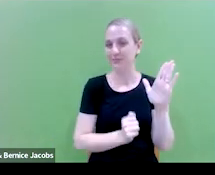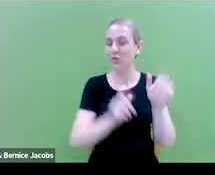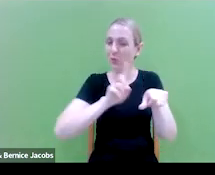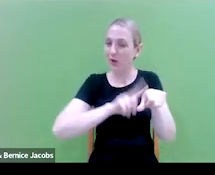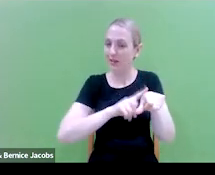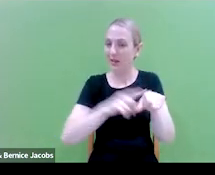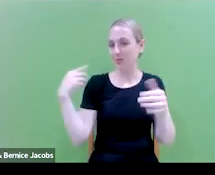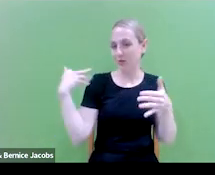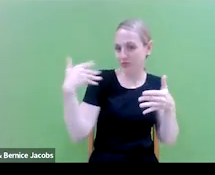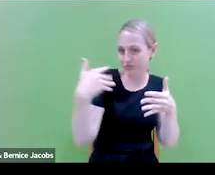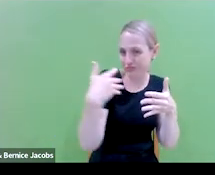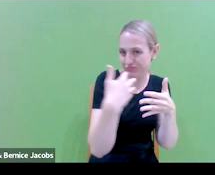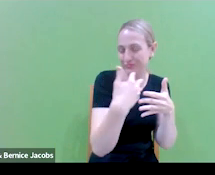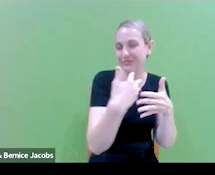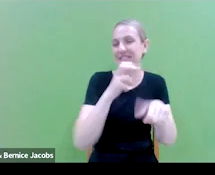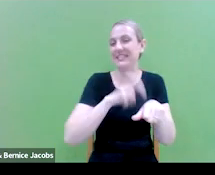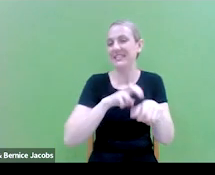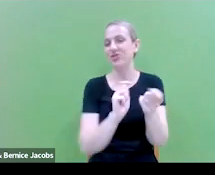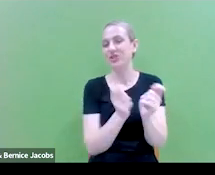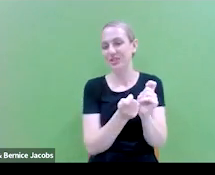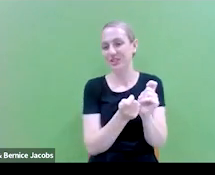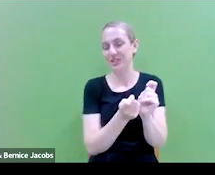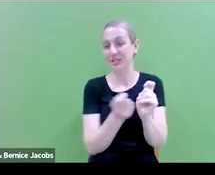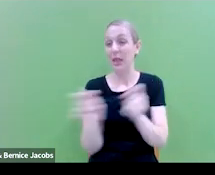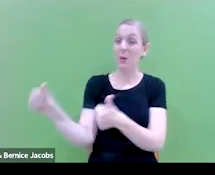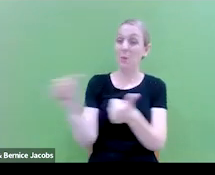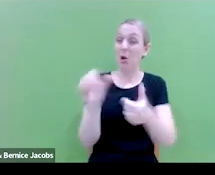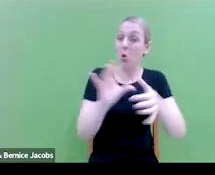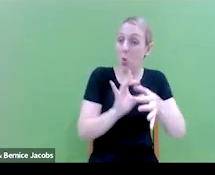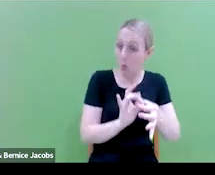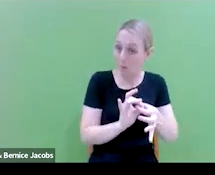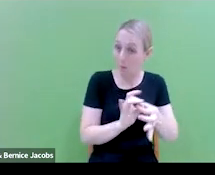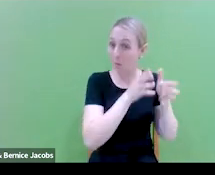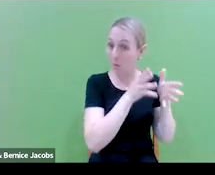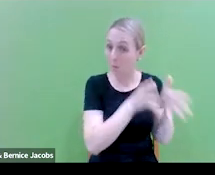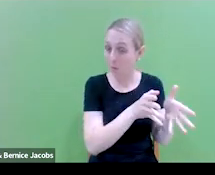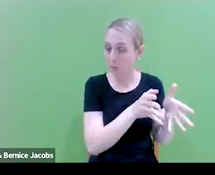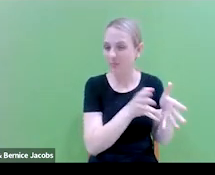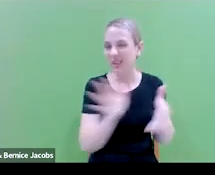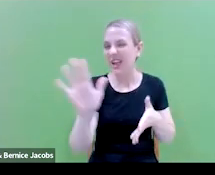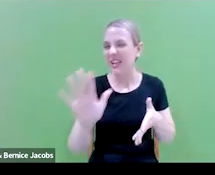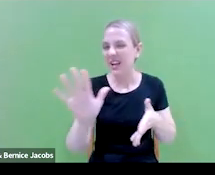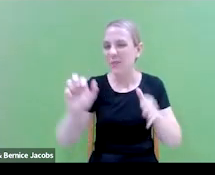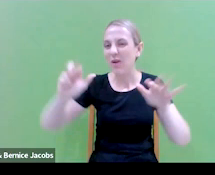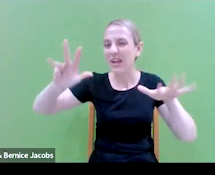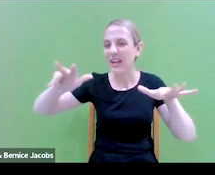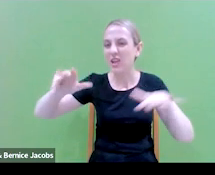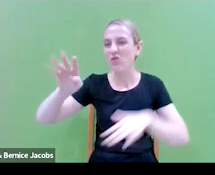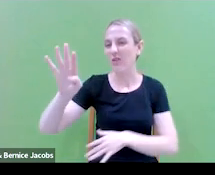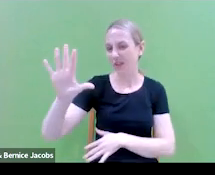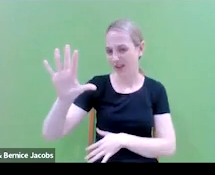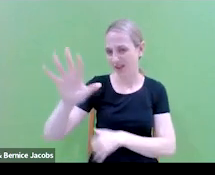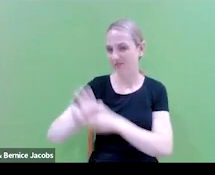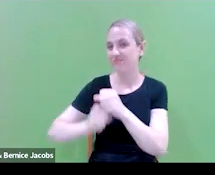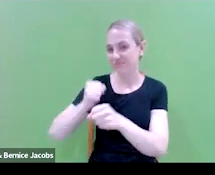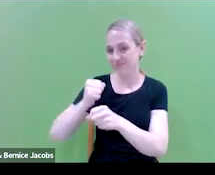had slightly changed. So when they first got home from war in America, it was around about 1945.